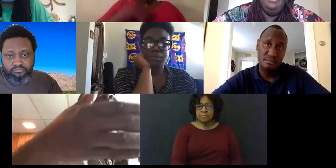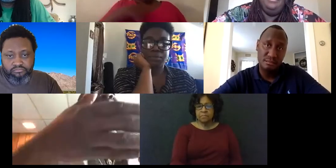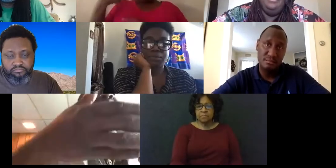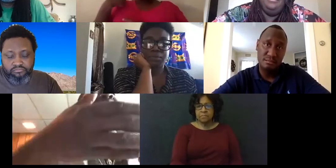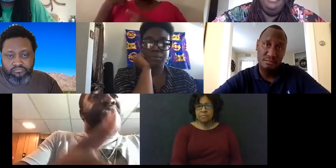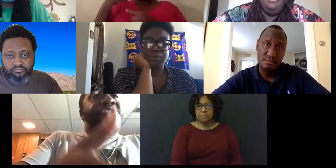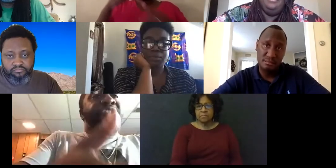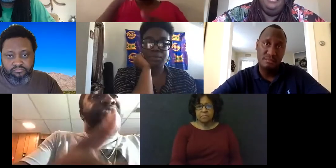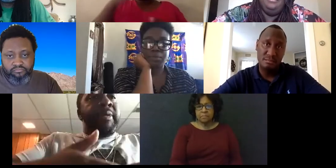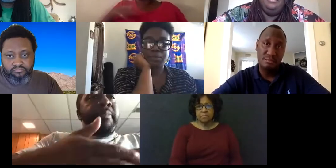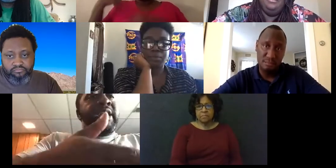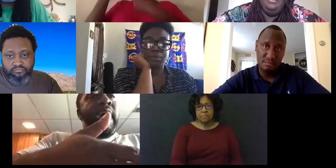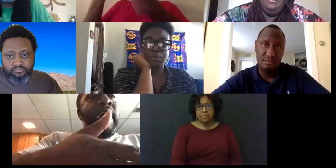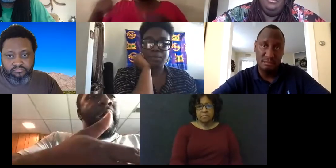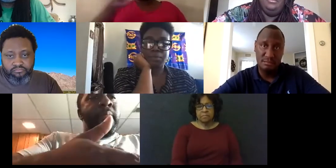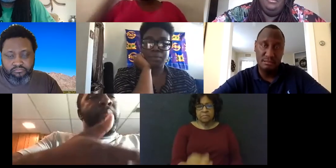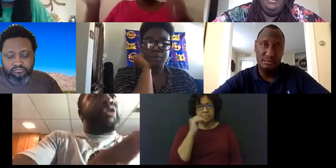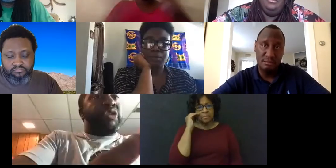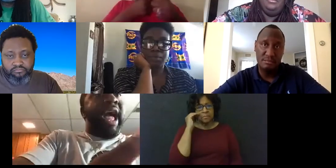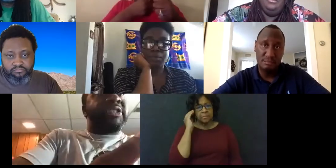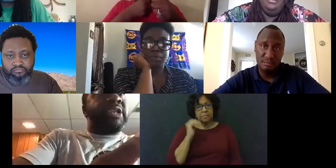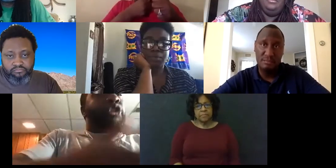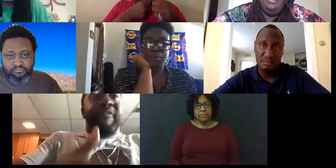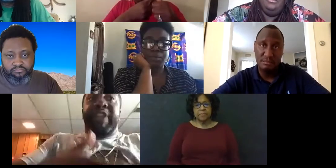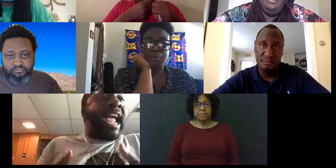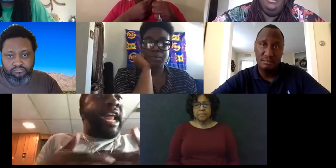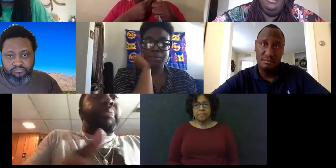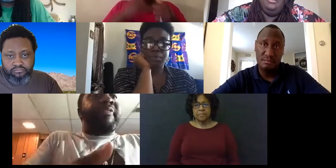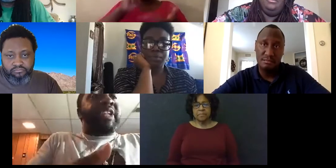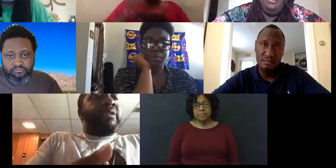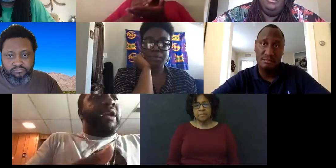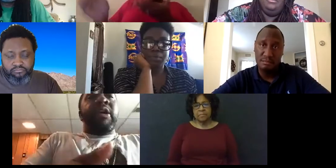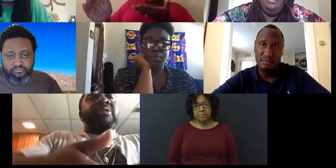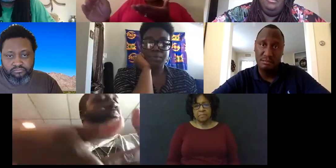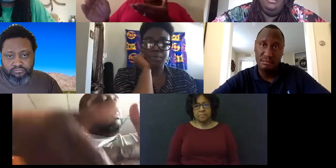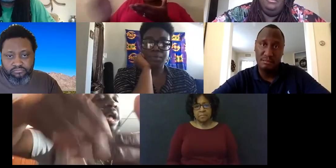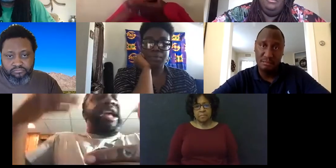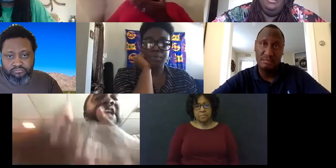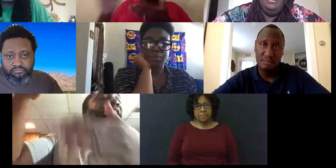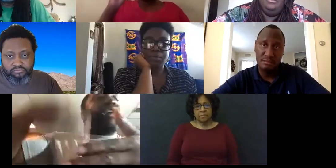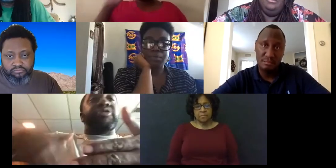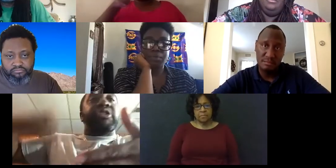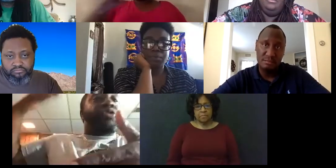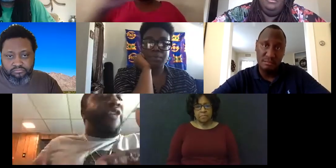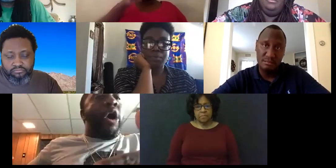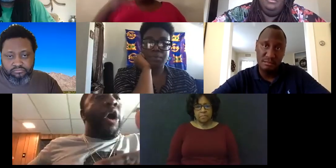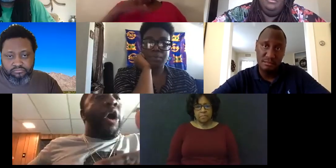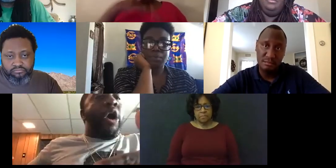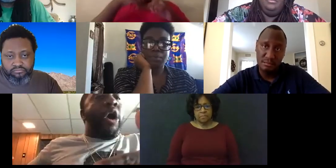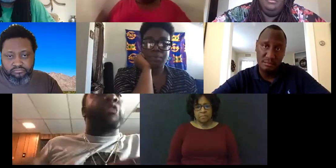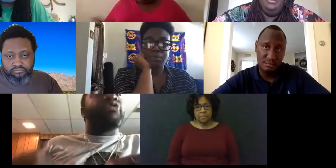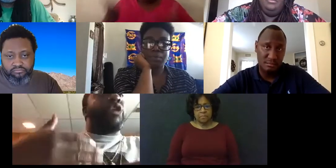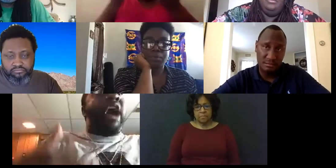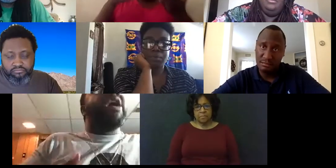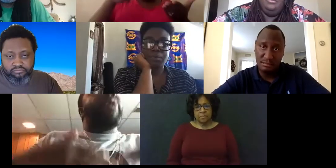they have been one of the first to have been marginalized. So if they ain't uplifted, nothing else is going to